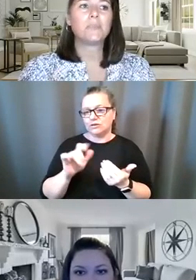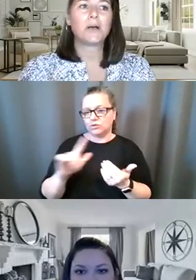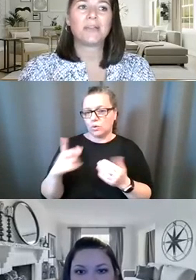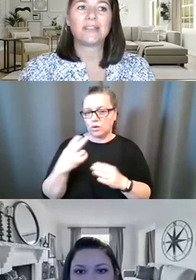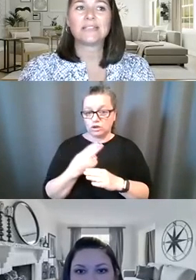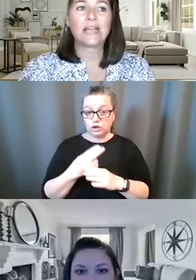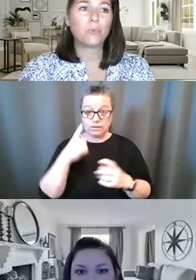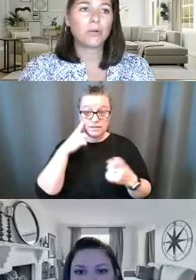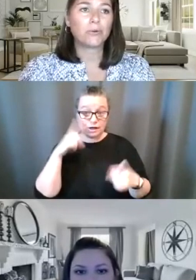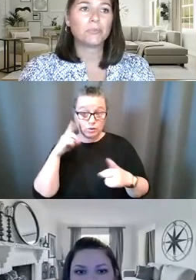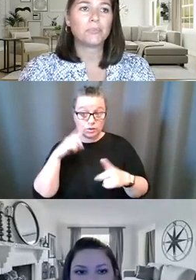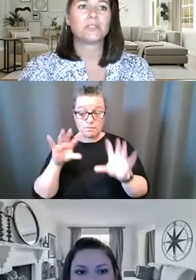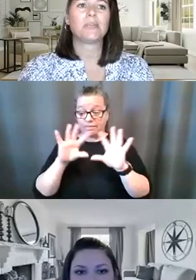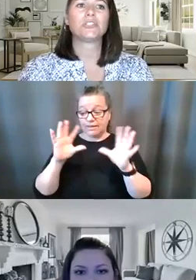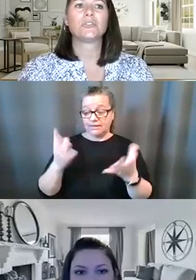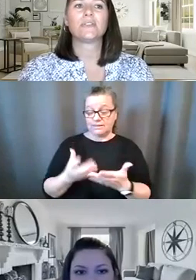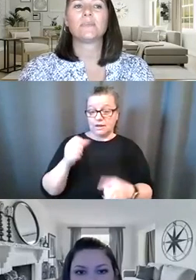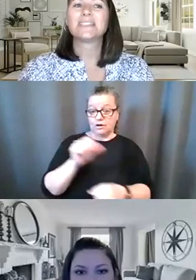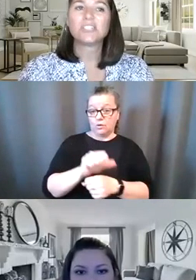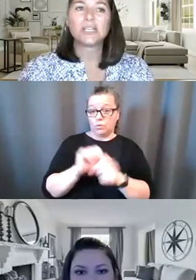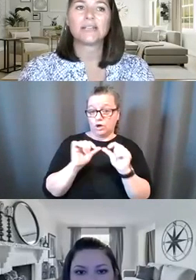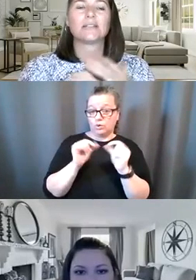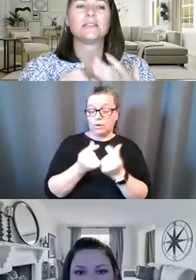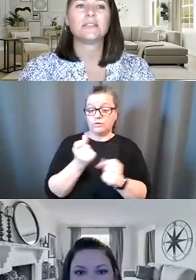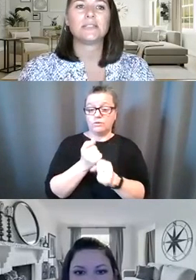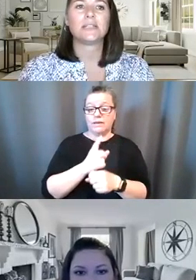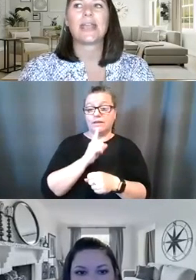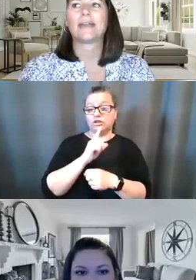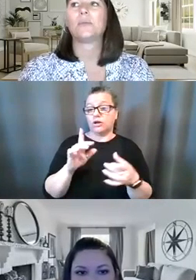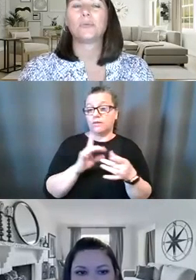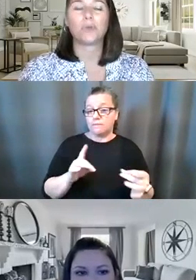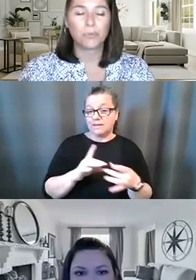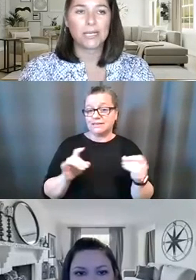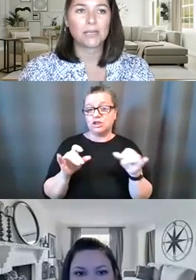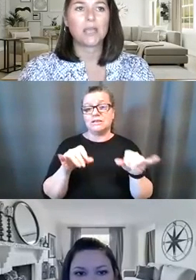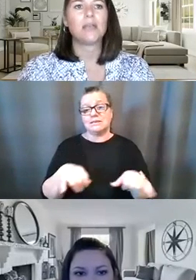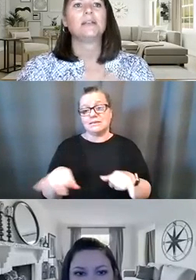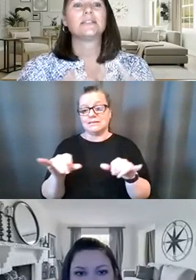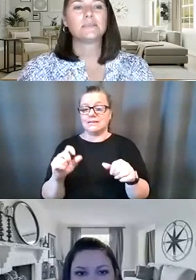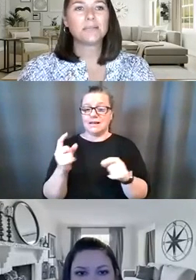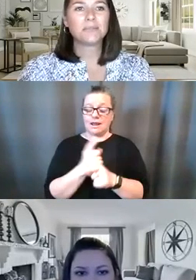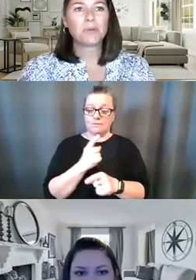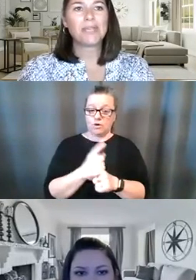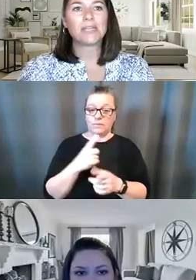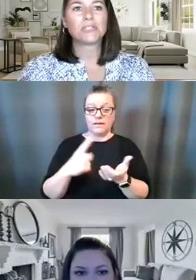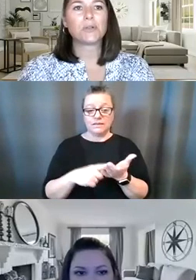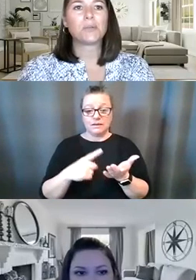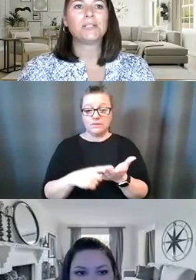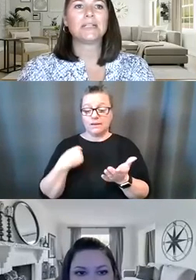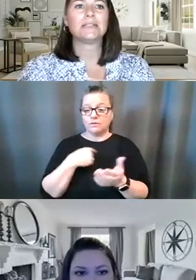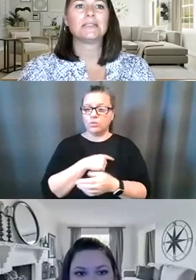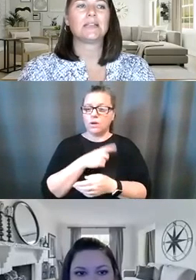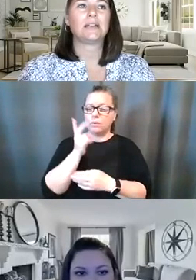agreed upon by the entire work group to make sure that the messaging is consistent and appropriate. Sometimes where we get into